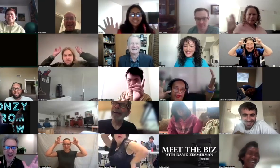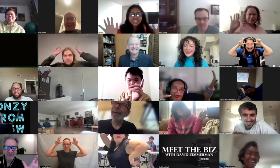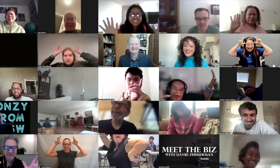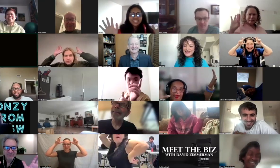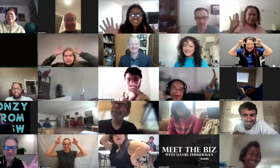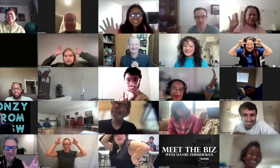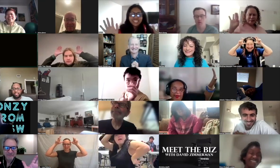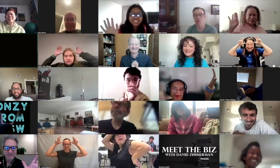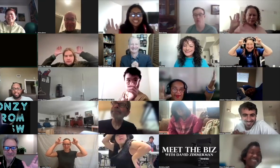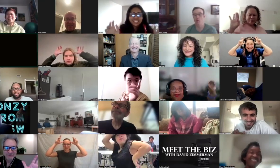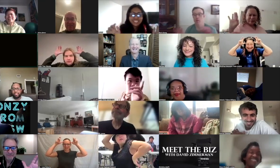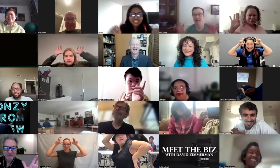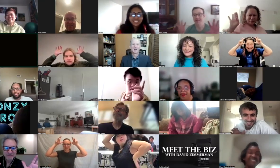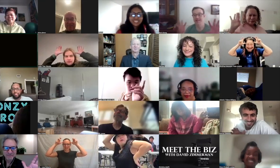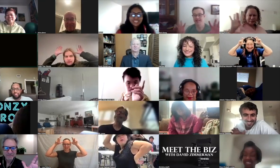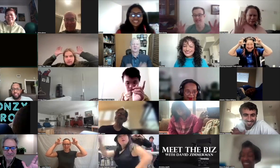Wicked.